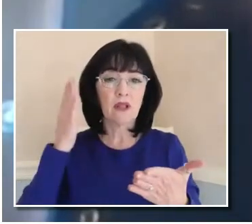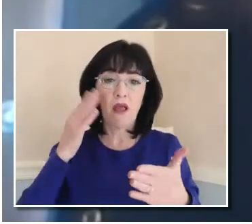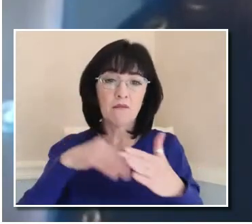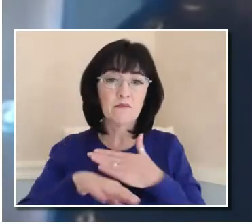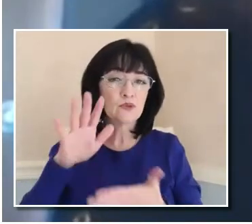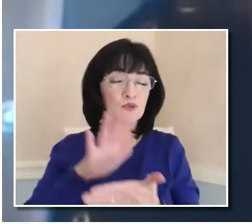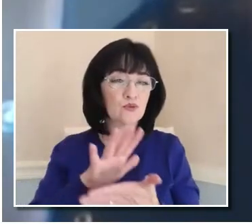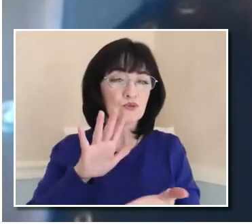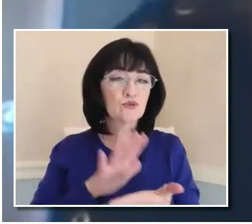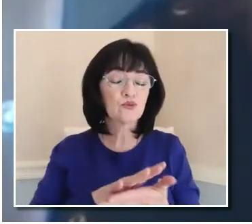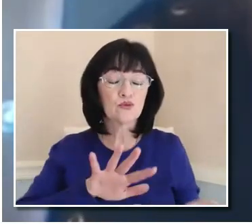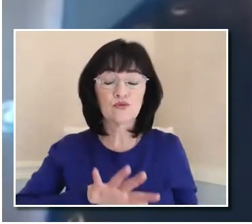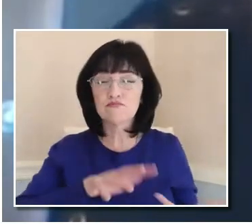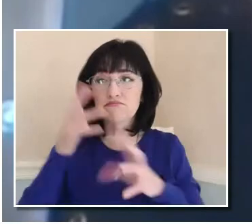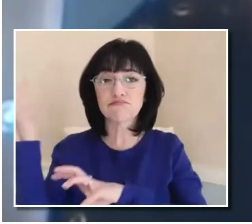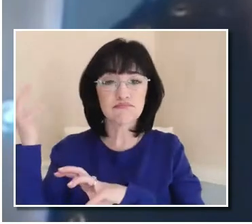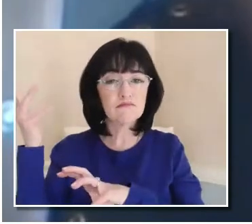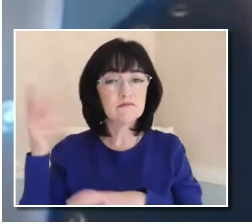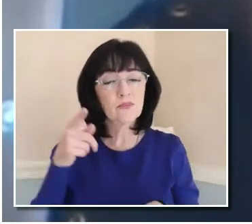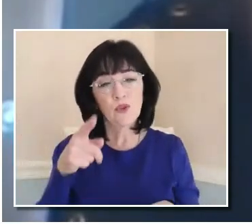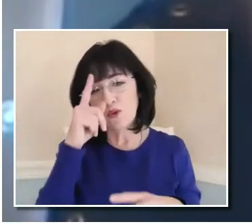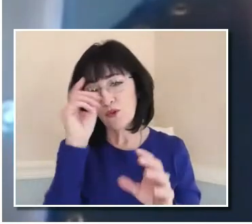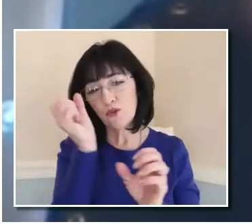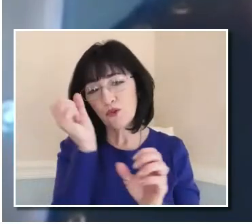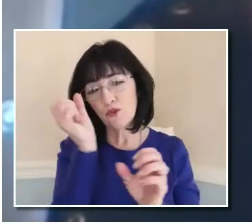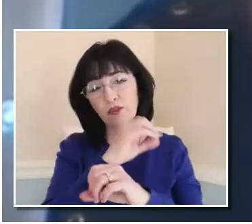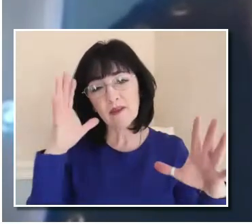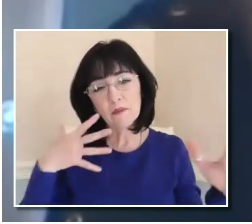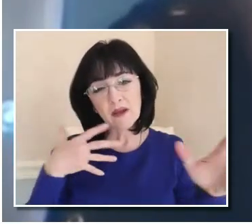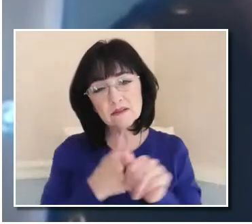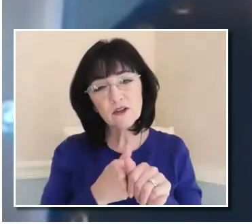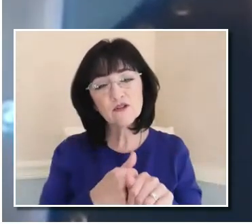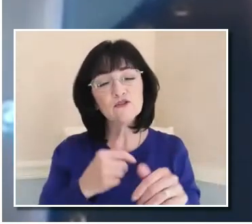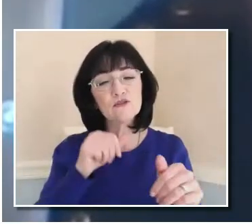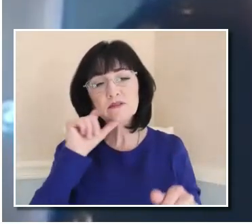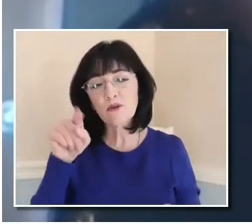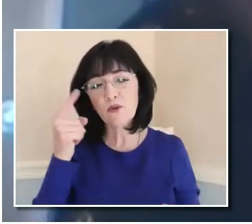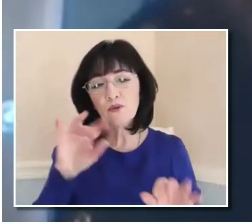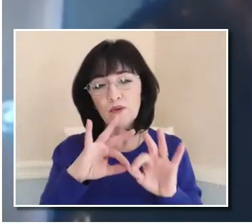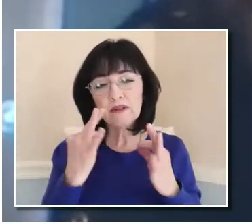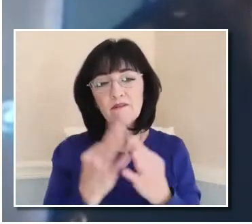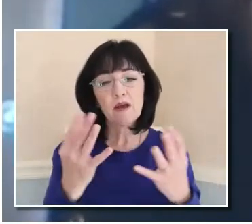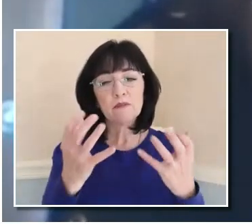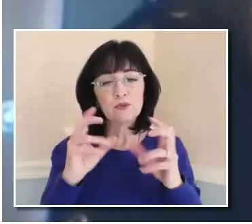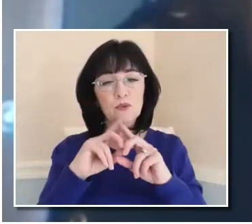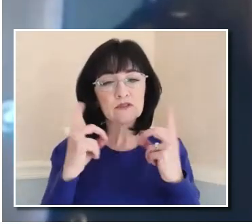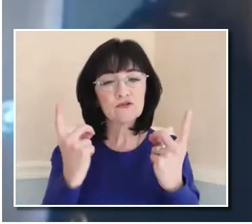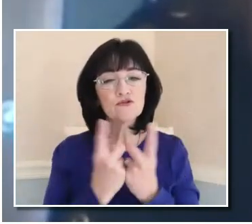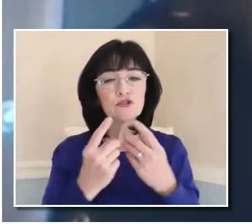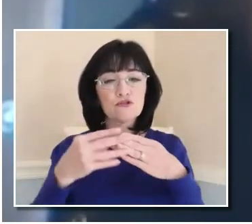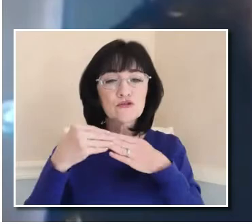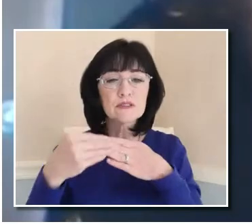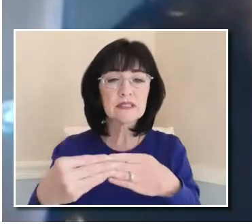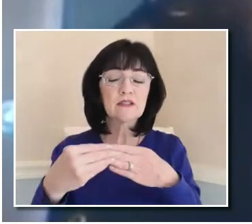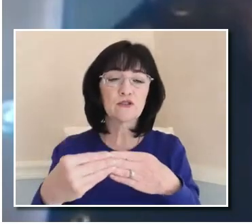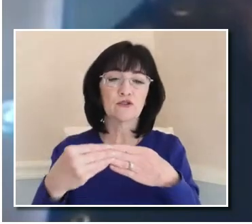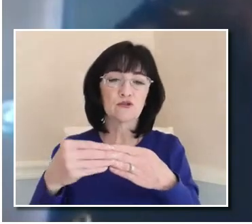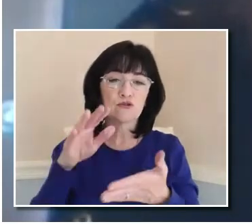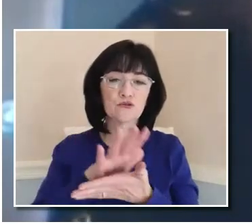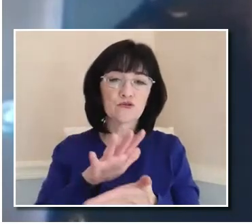acceleration, I want not only our families, I want our district, I want our schools, I want our leaders, I want our teachers to think about